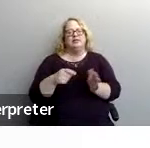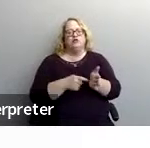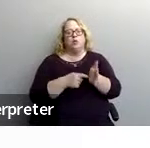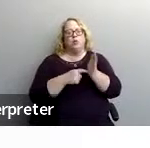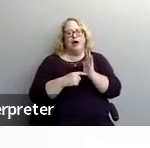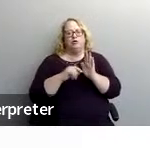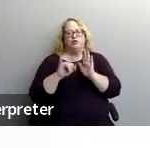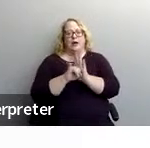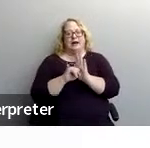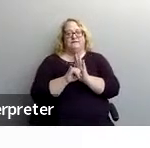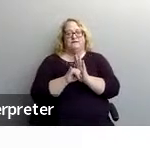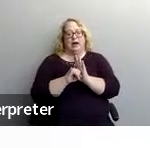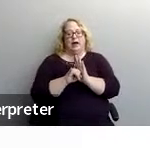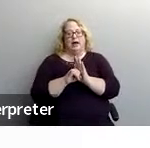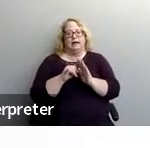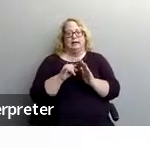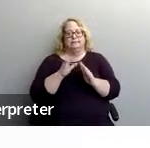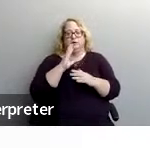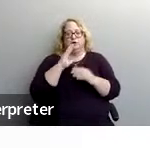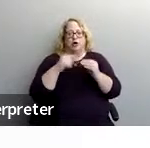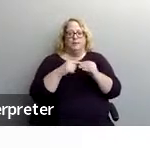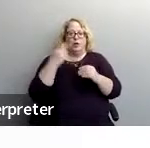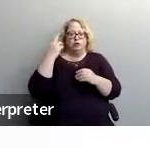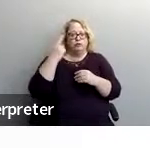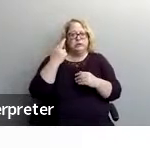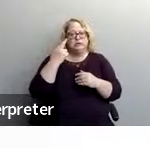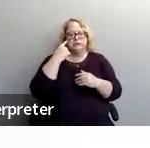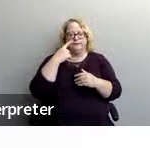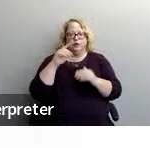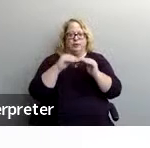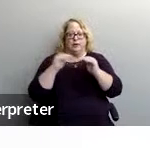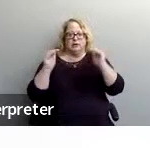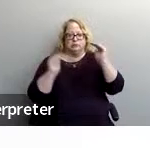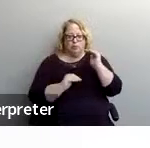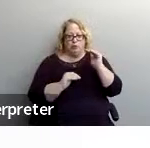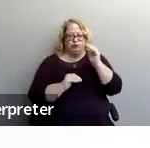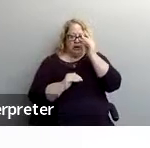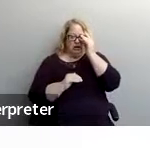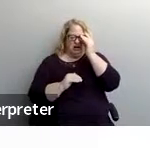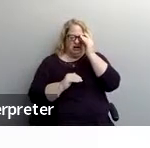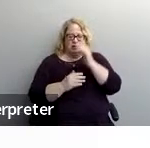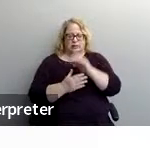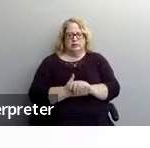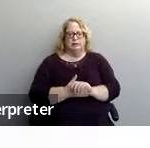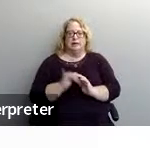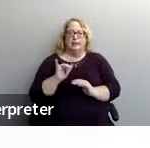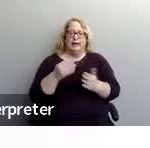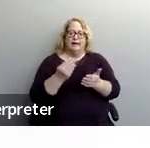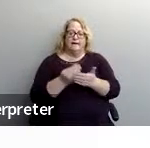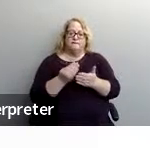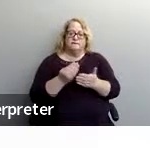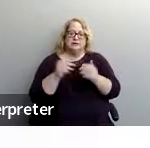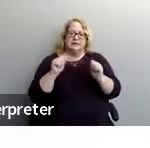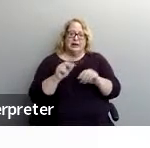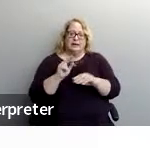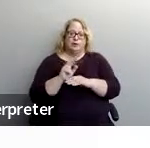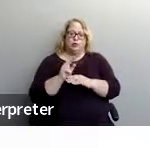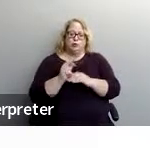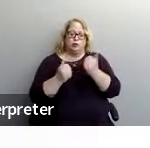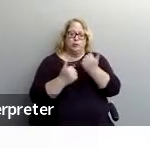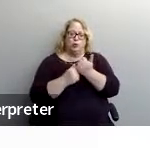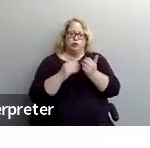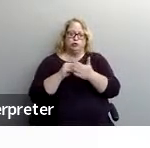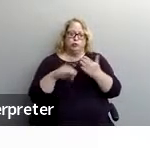required to identify and address the factors that contribute to the significant disproportionality. These funds can be used to